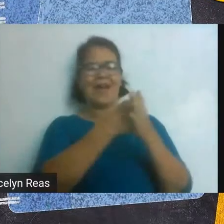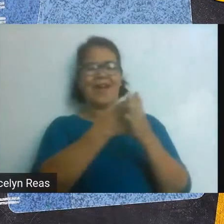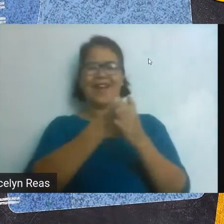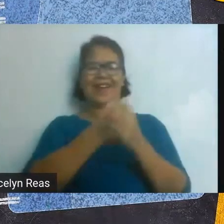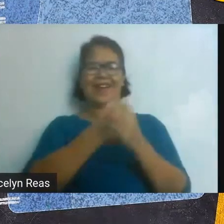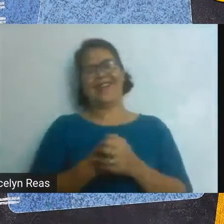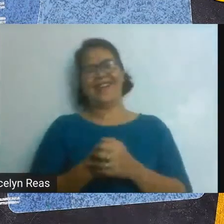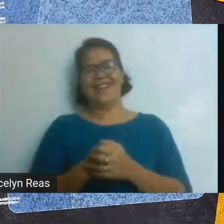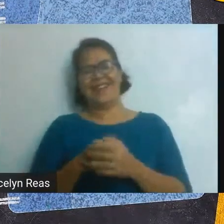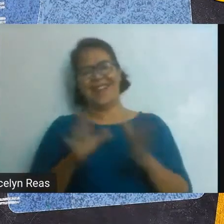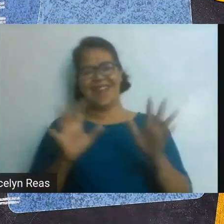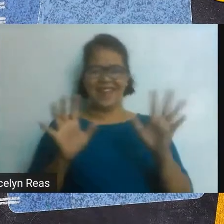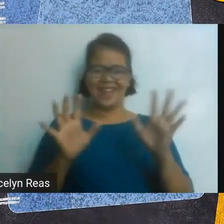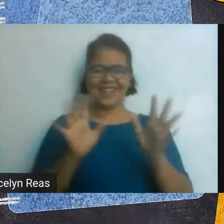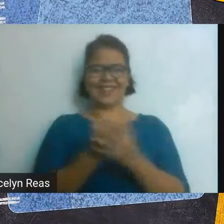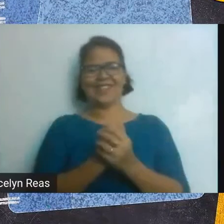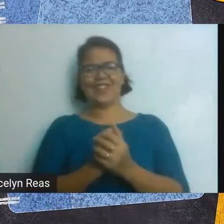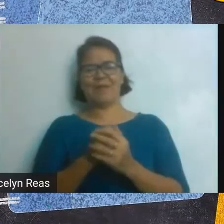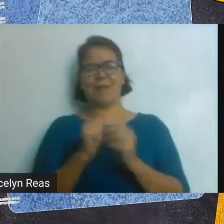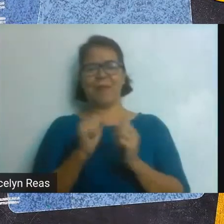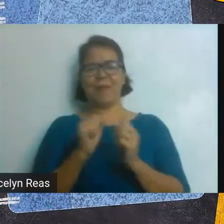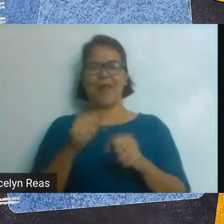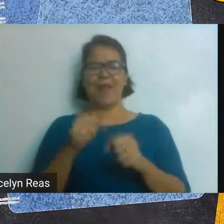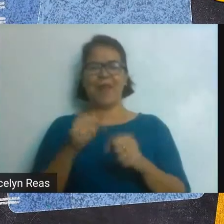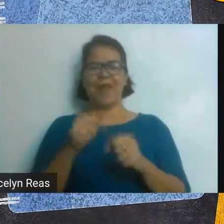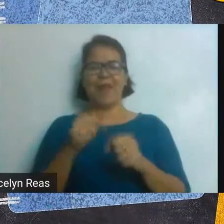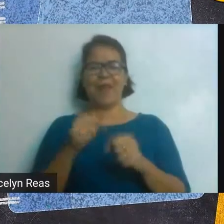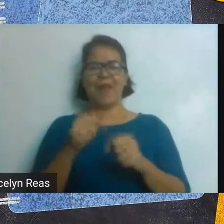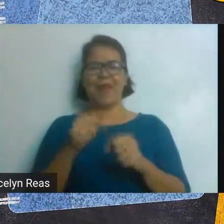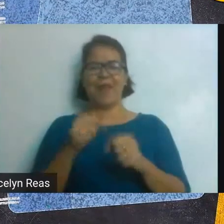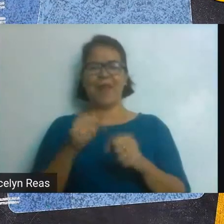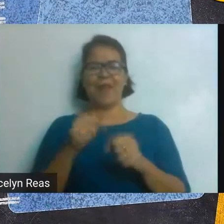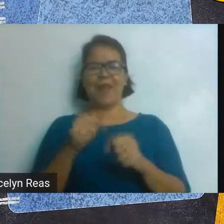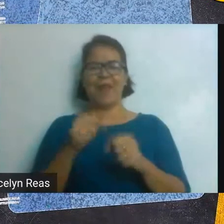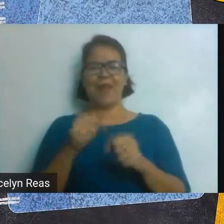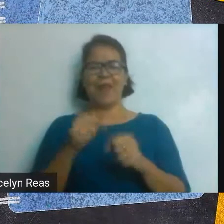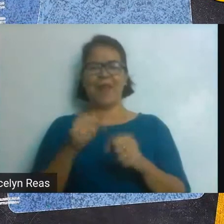bang eh nag-a-anticipate ano ba talaga